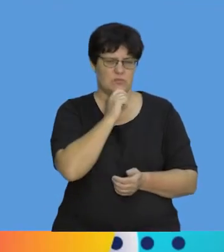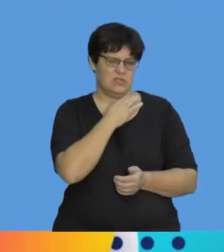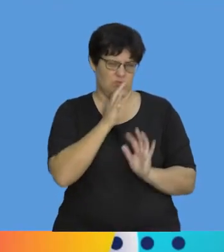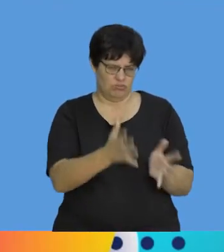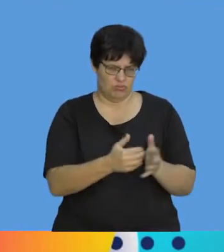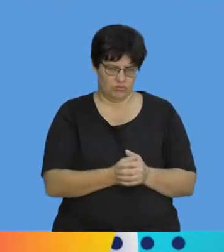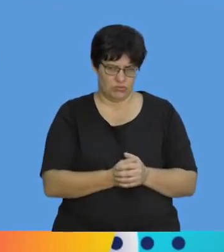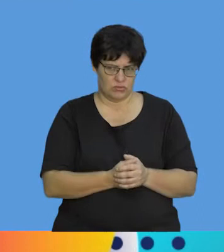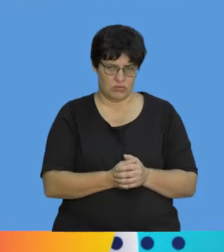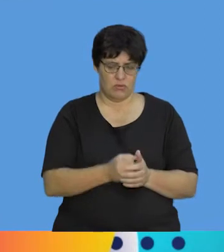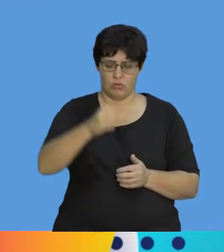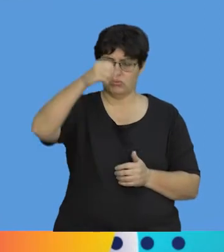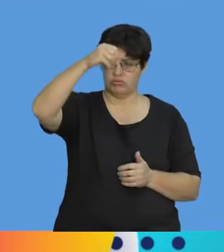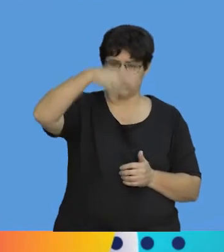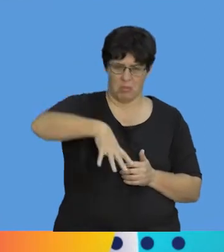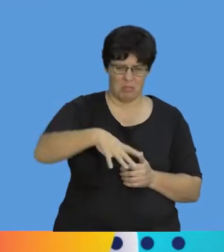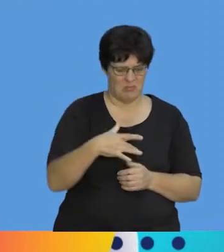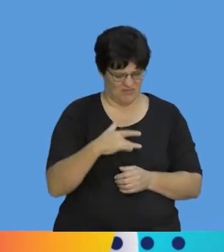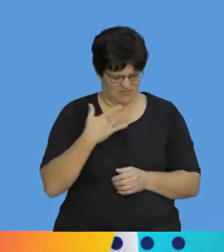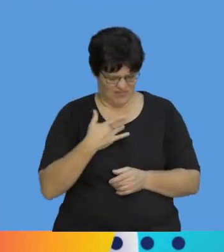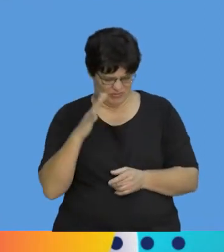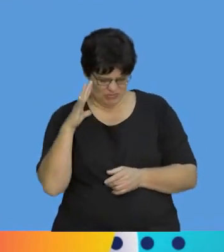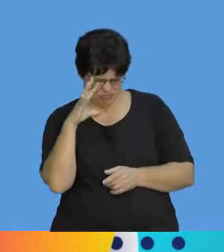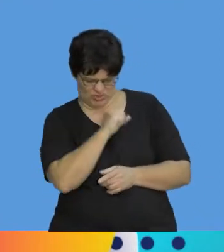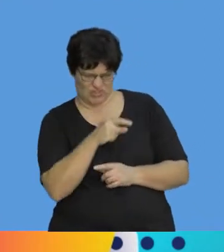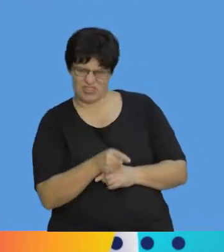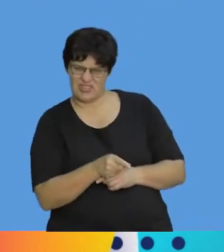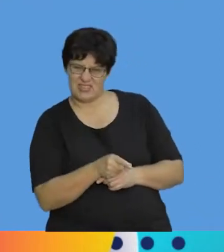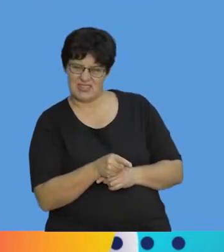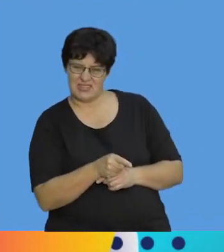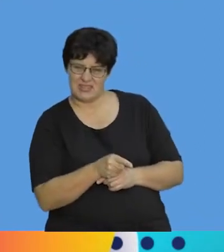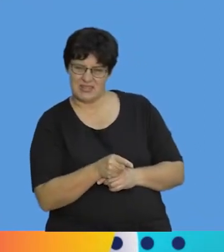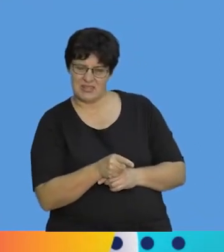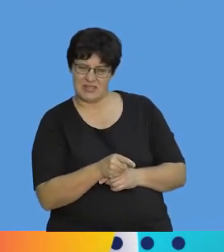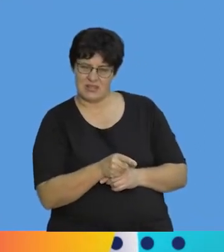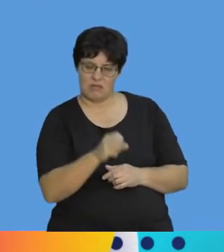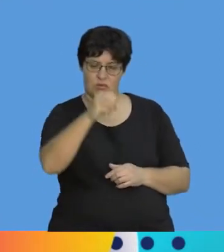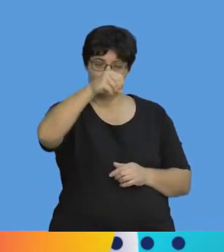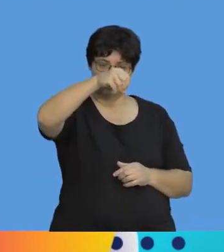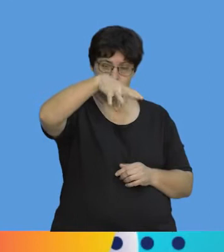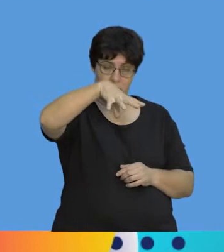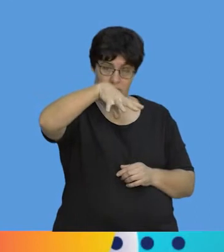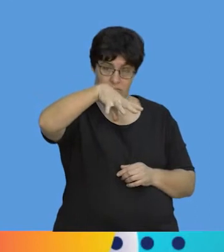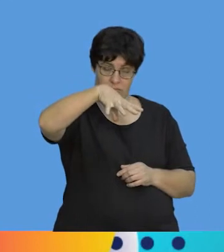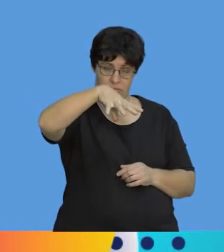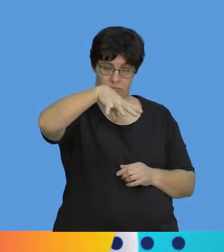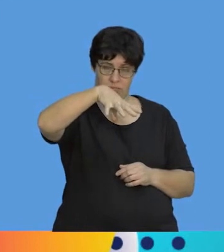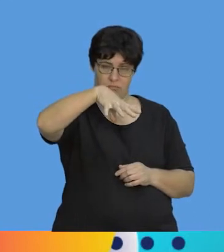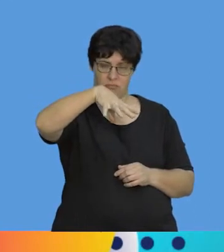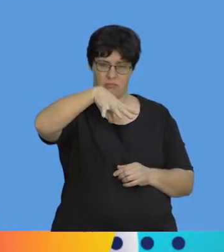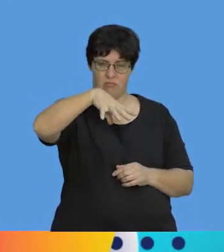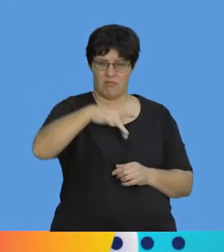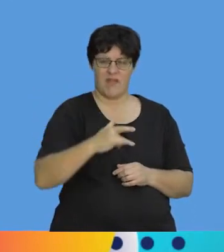English. Dropped feels a little strange, because when we drop something, it